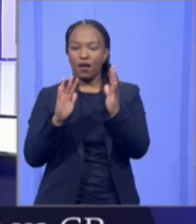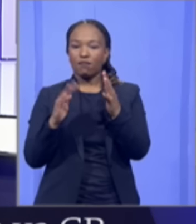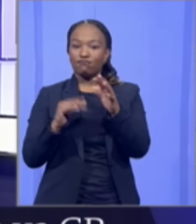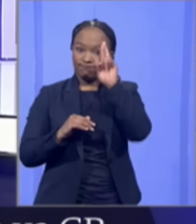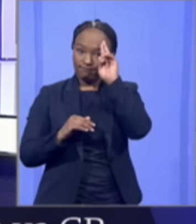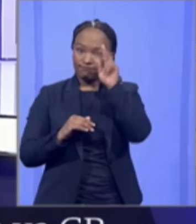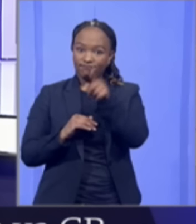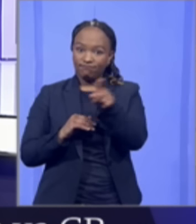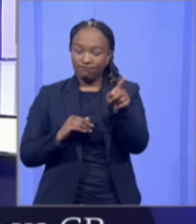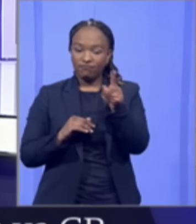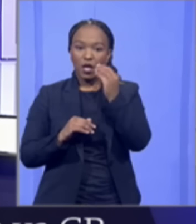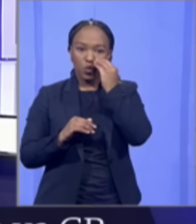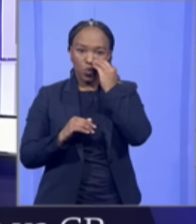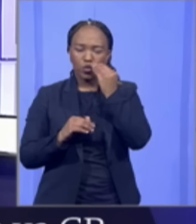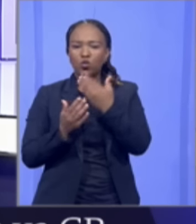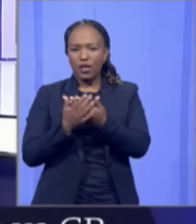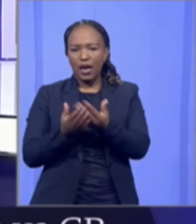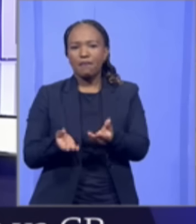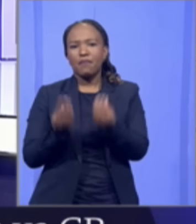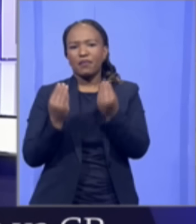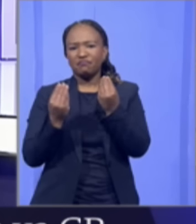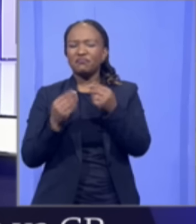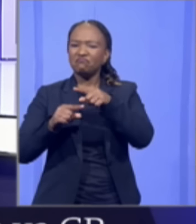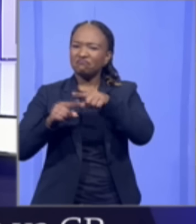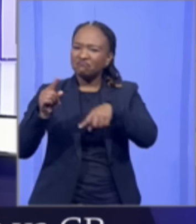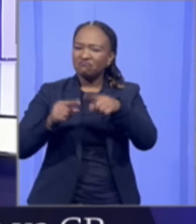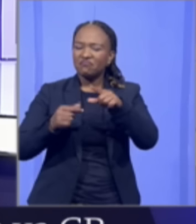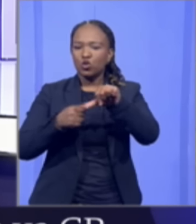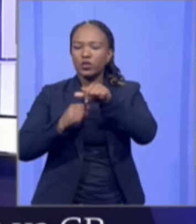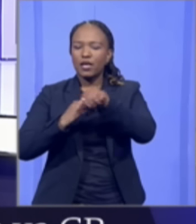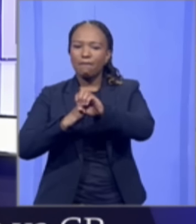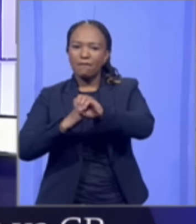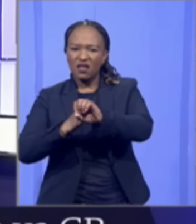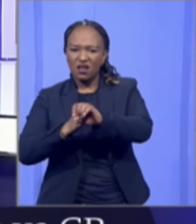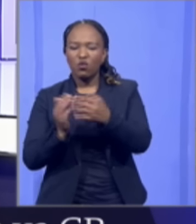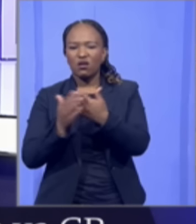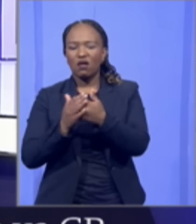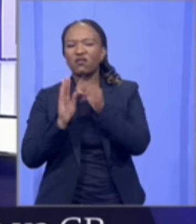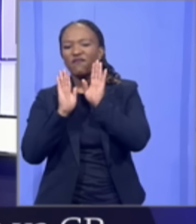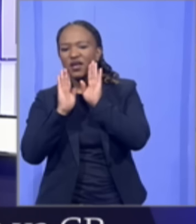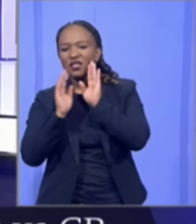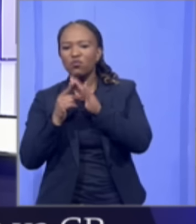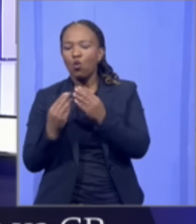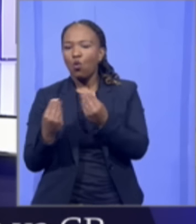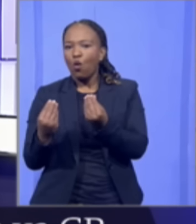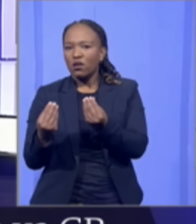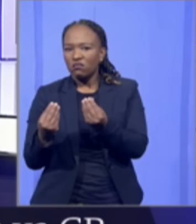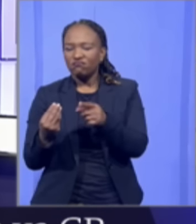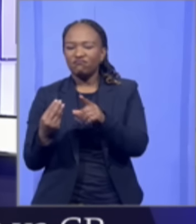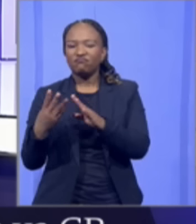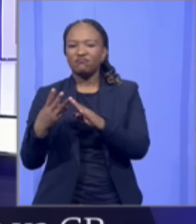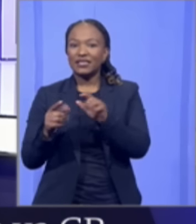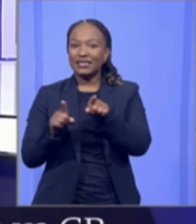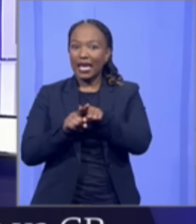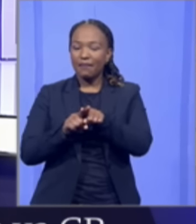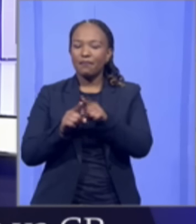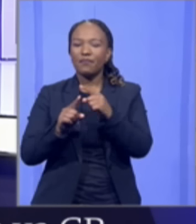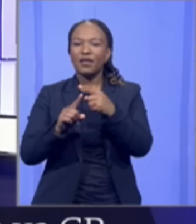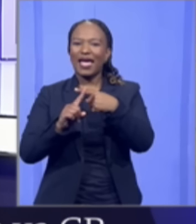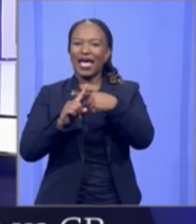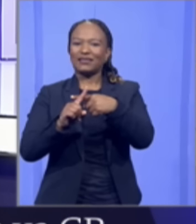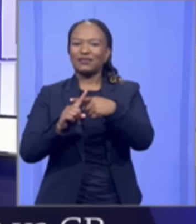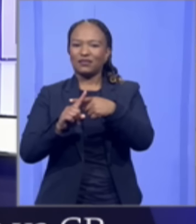gore ditaba tša rena di a hwetšagala go marangrang a rena dikgokaganyo bjale ka Facebook, WhatsApp le X, YouTube le